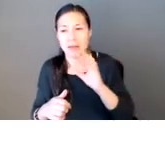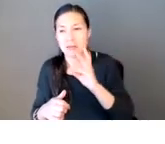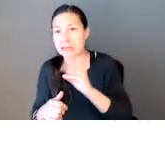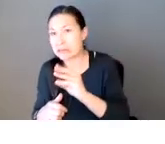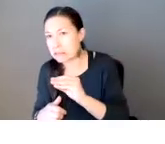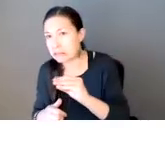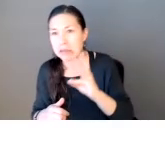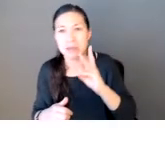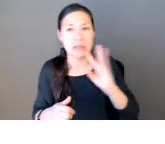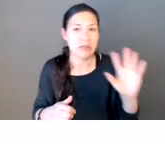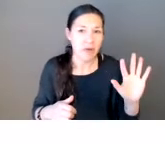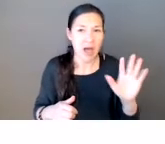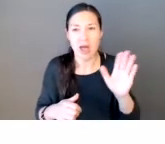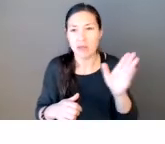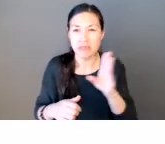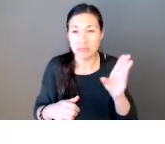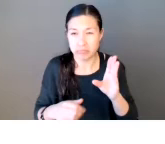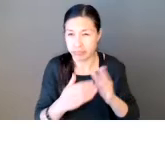at.